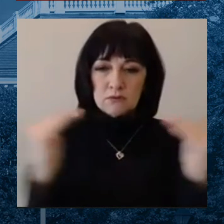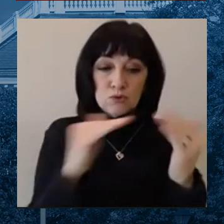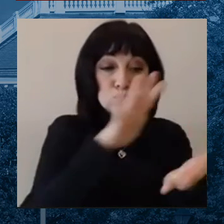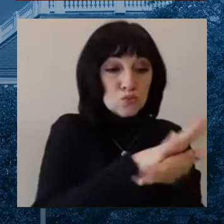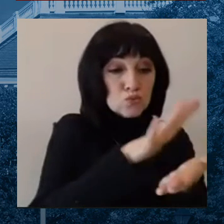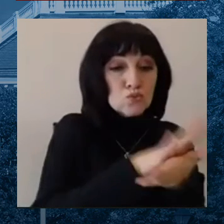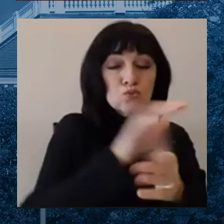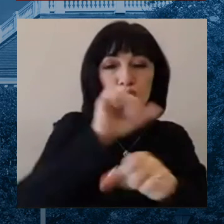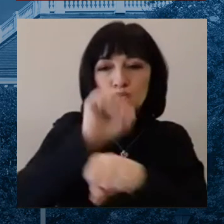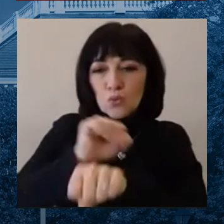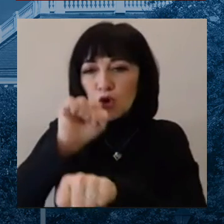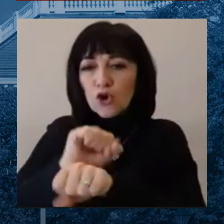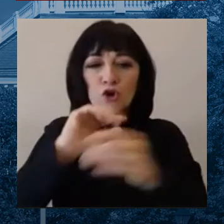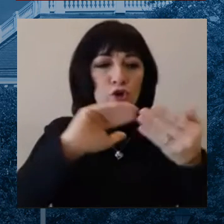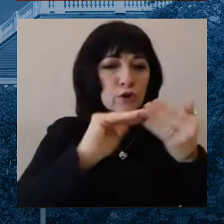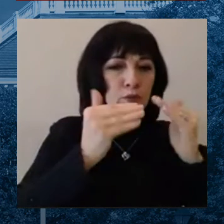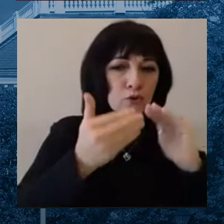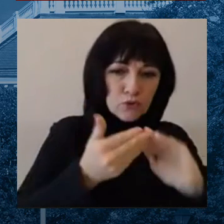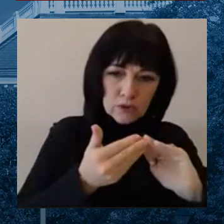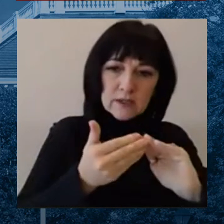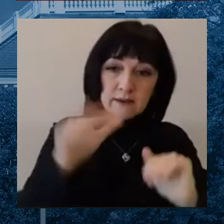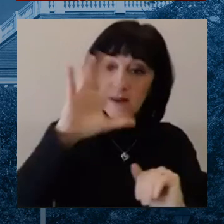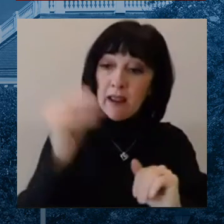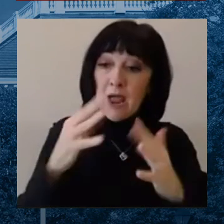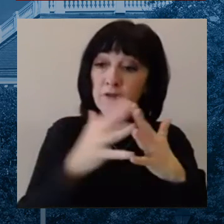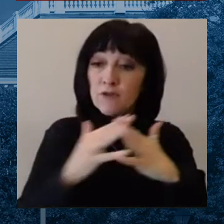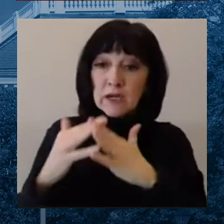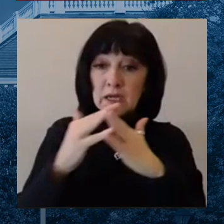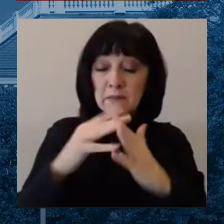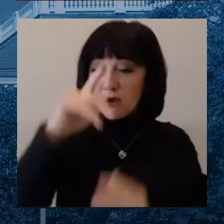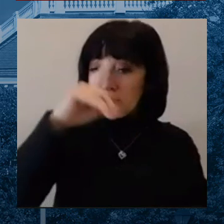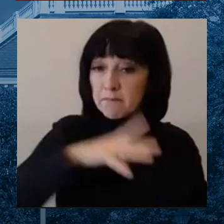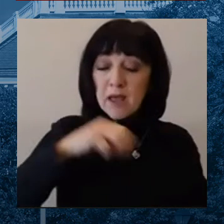our communities. And whereas African American men and women